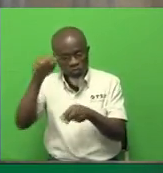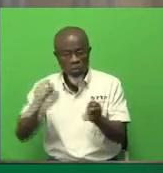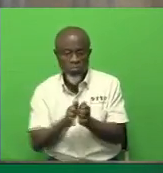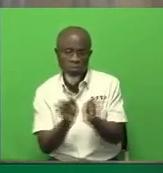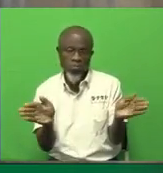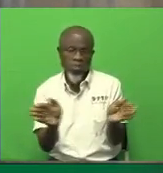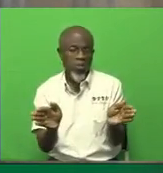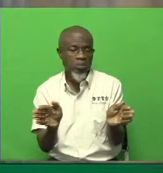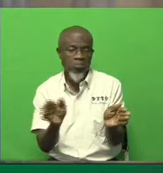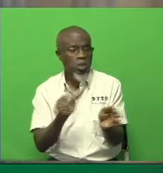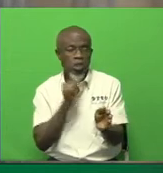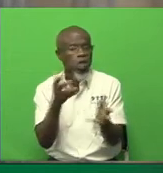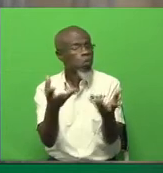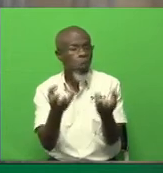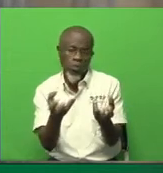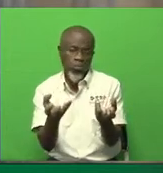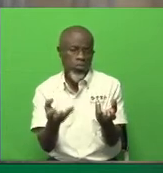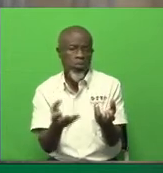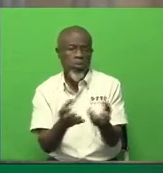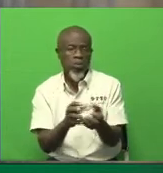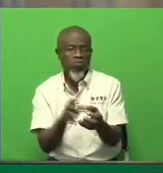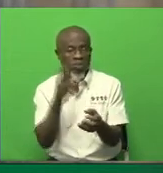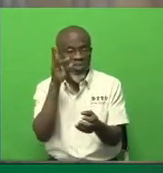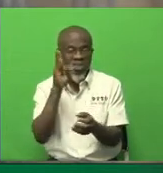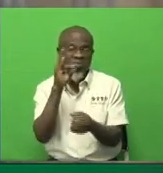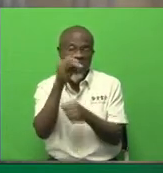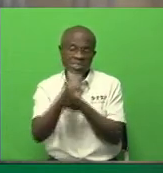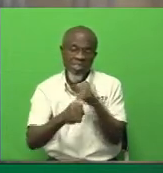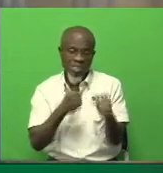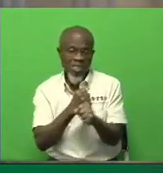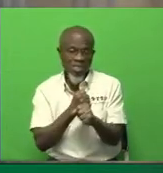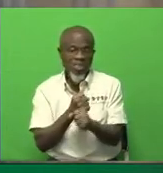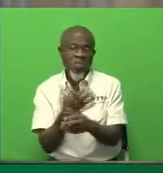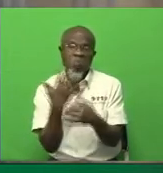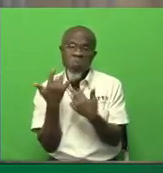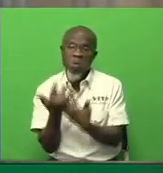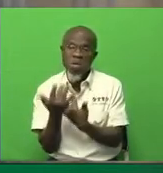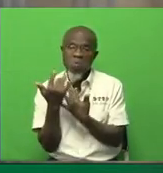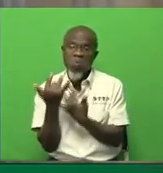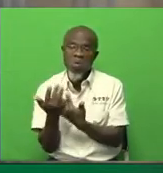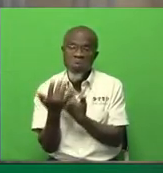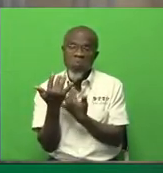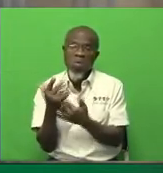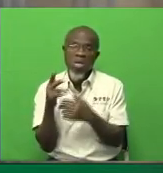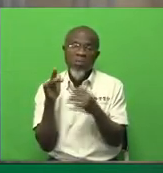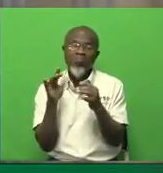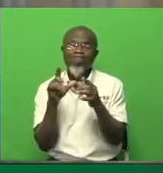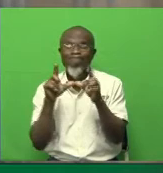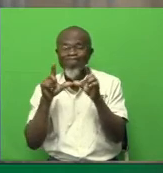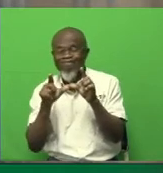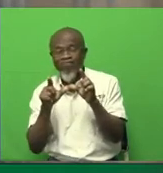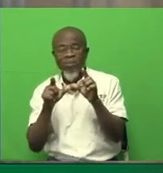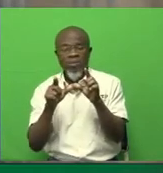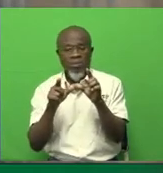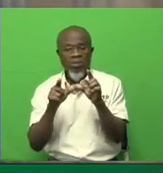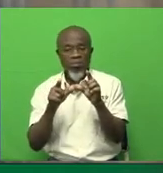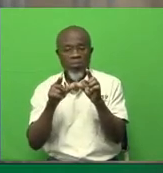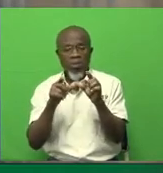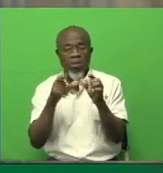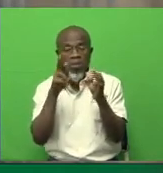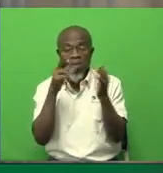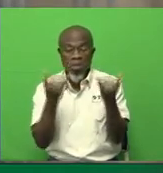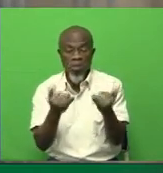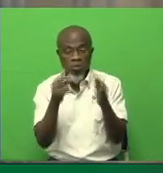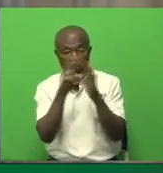it for seven years the delayed in bringing the regulations to Parliament now the regulations have been